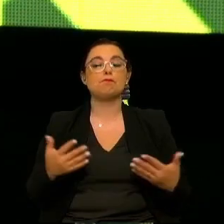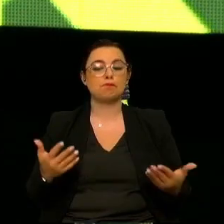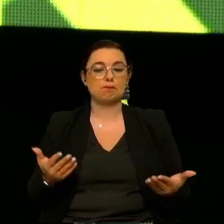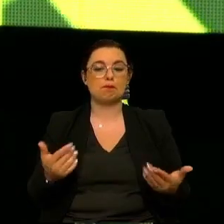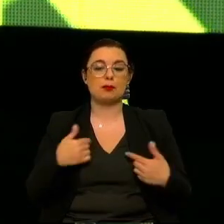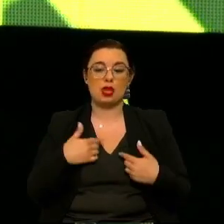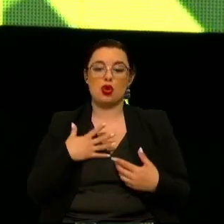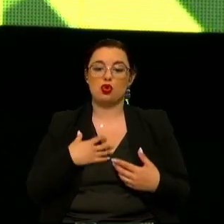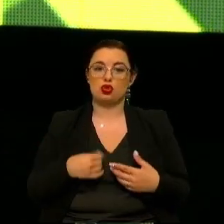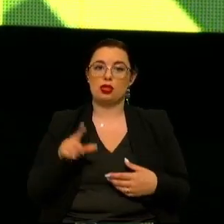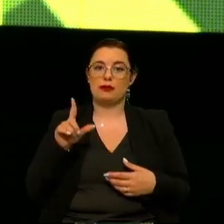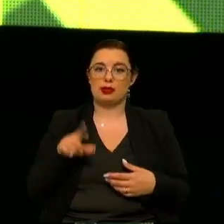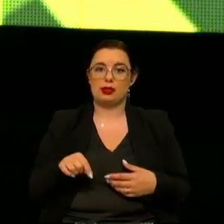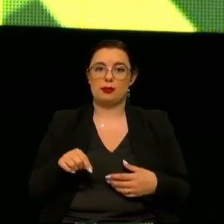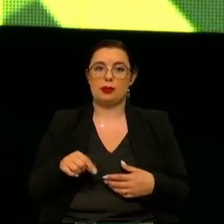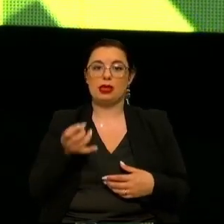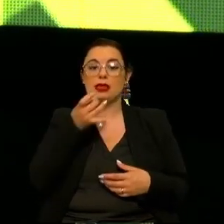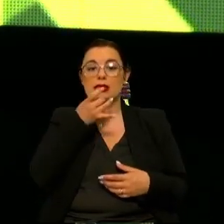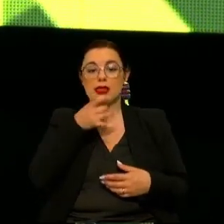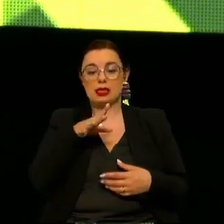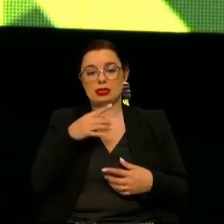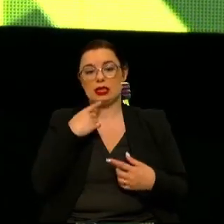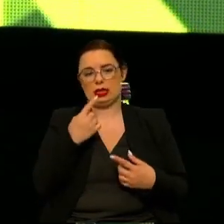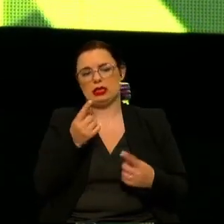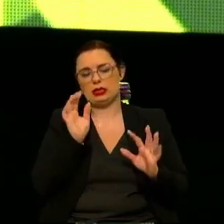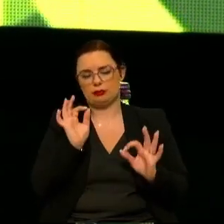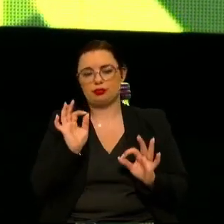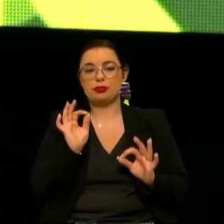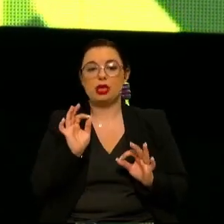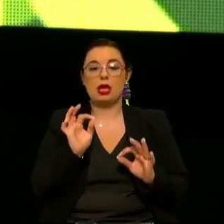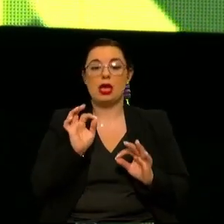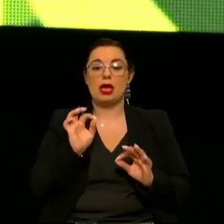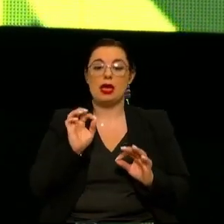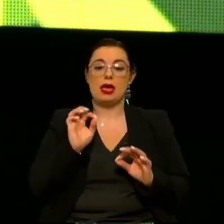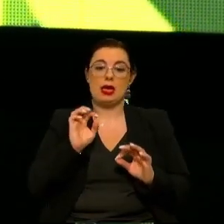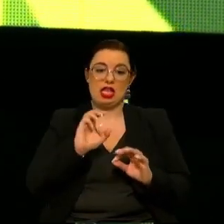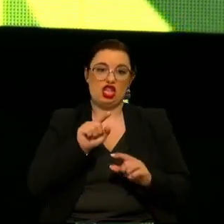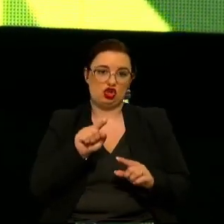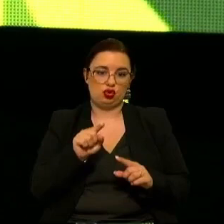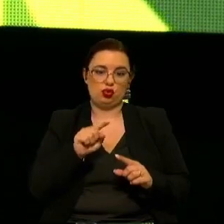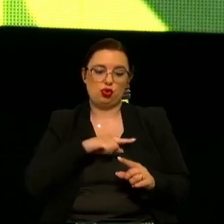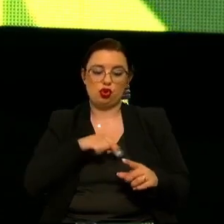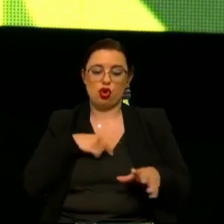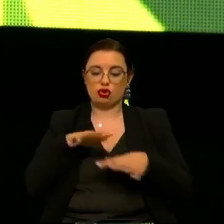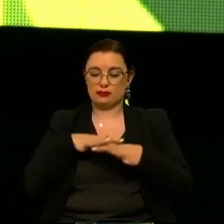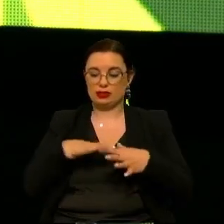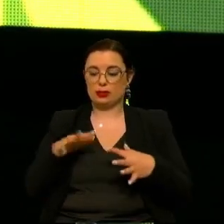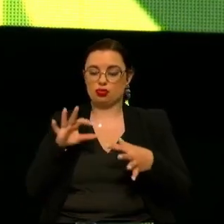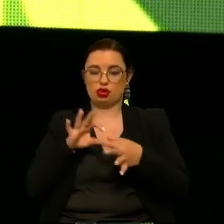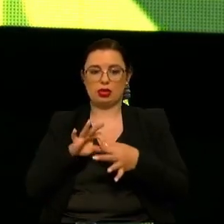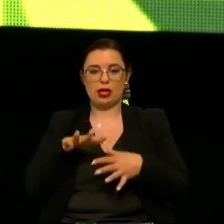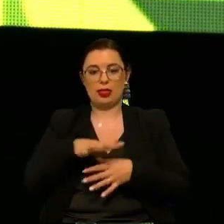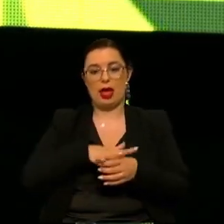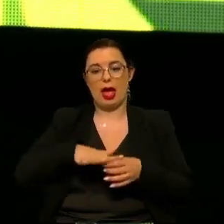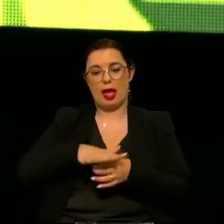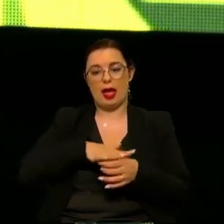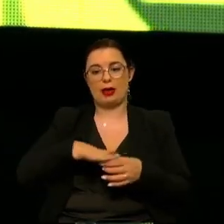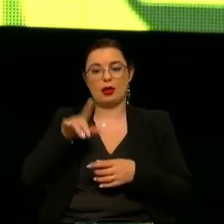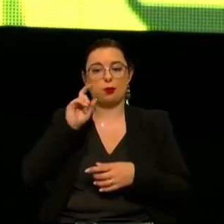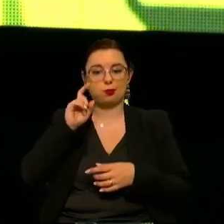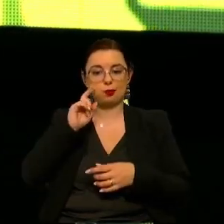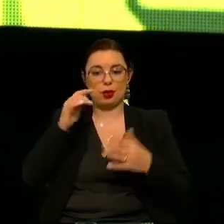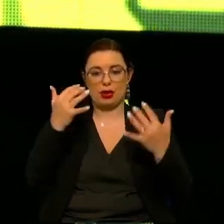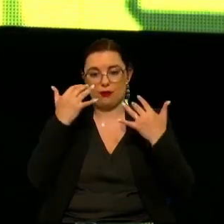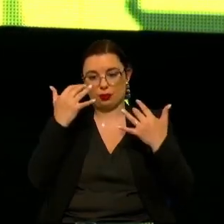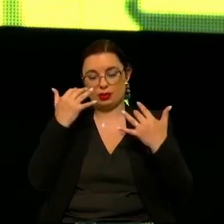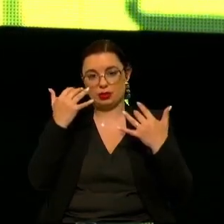I would also like to say that cryptography and everything that we are doing